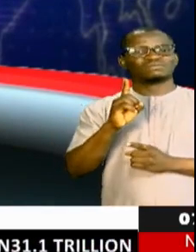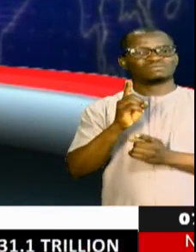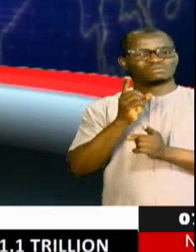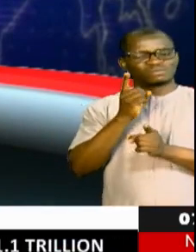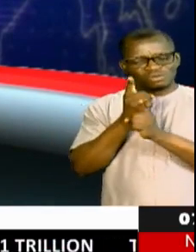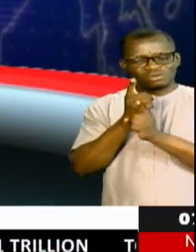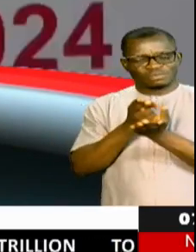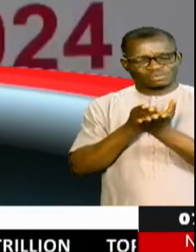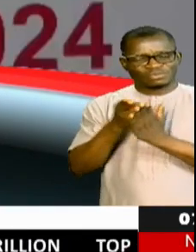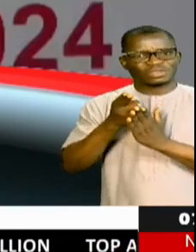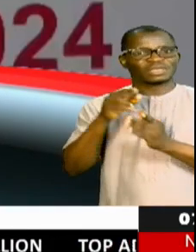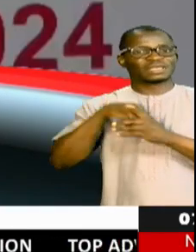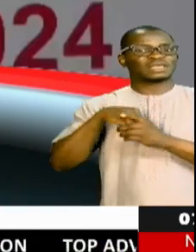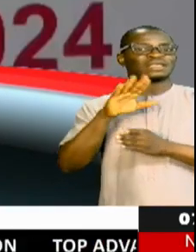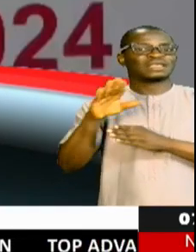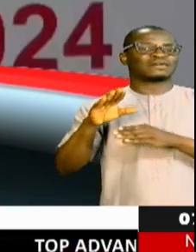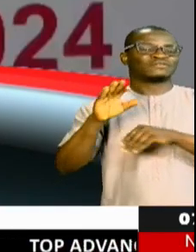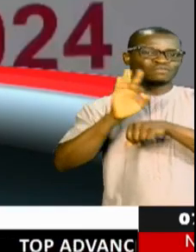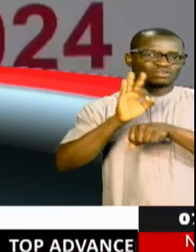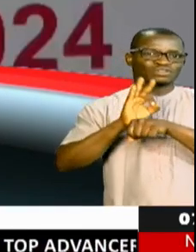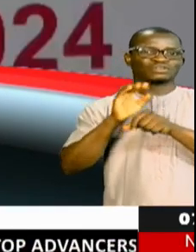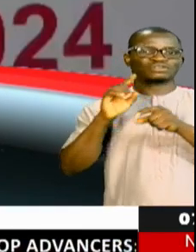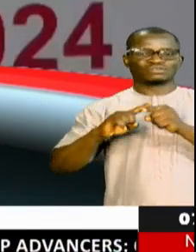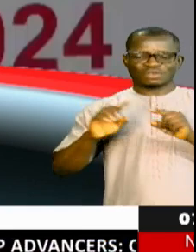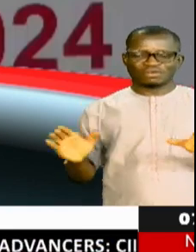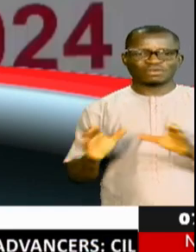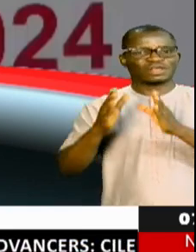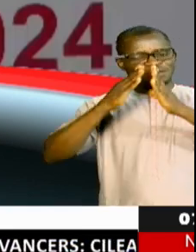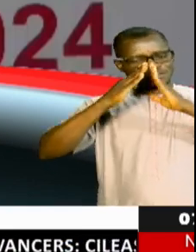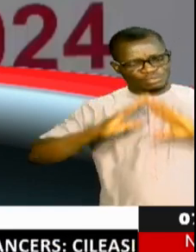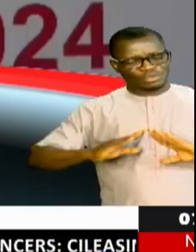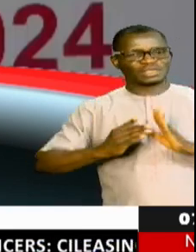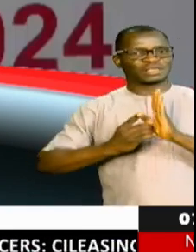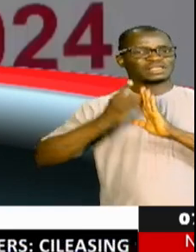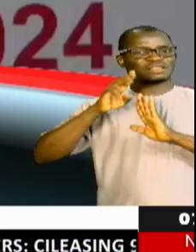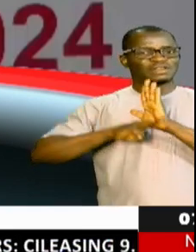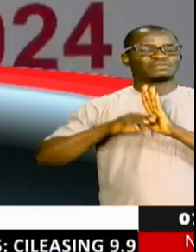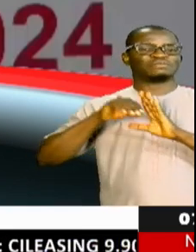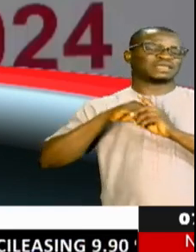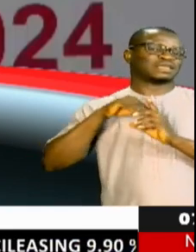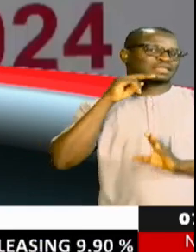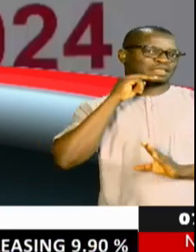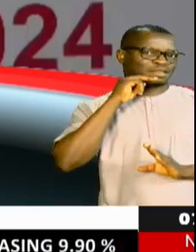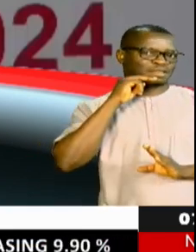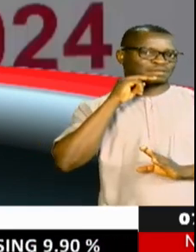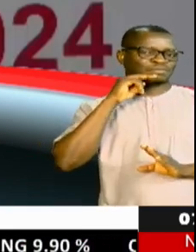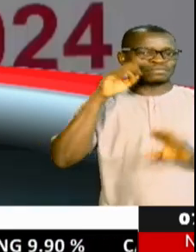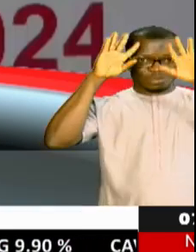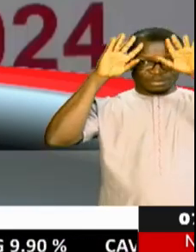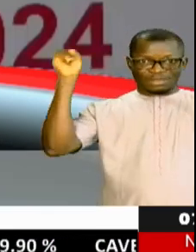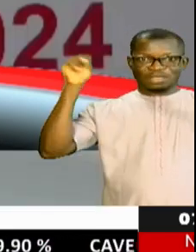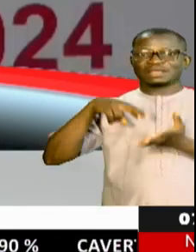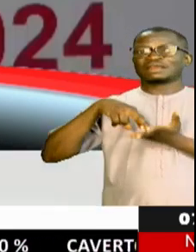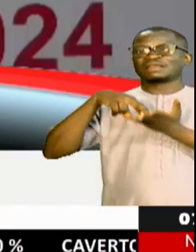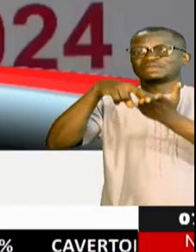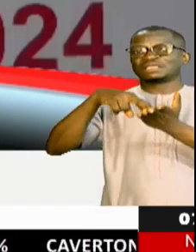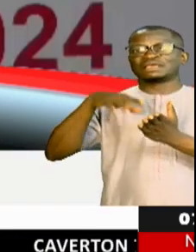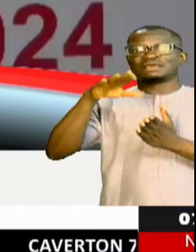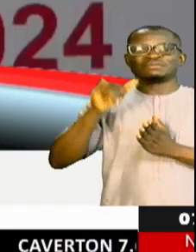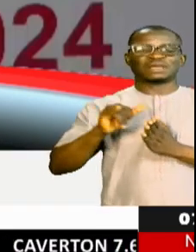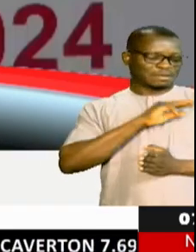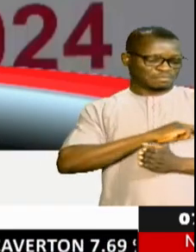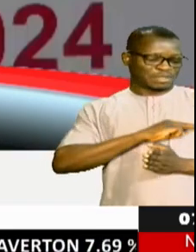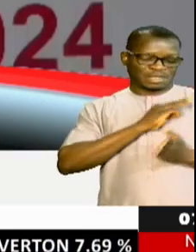their duties to foster peace and development in Nigeria. The president, represented by the